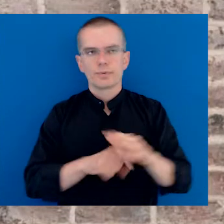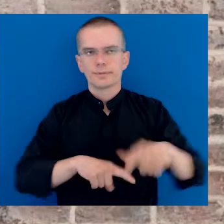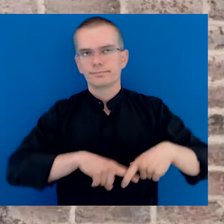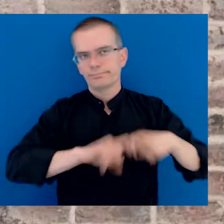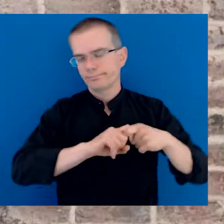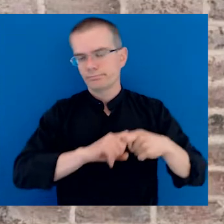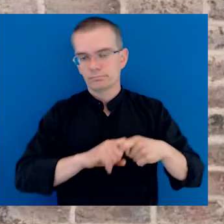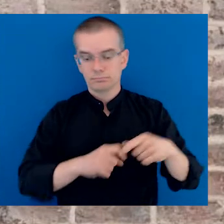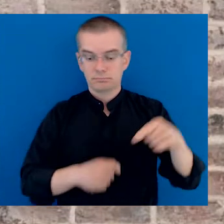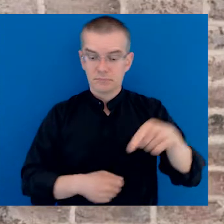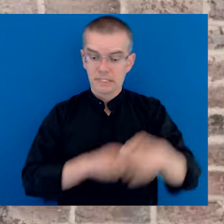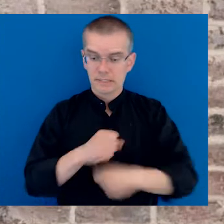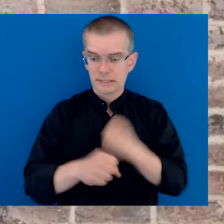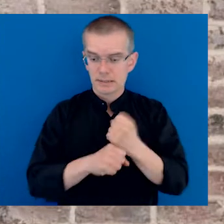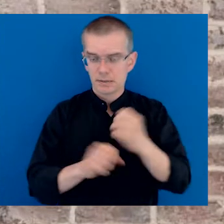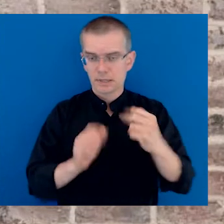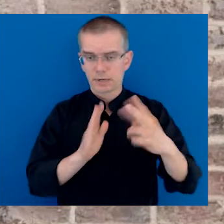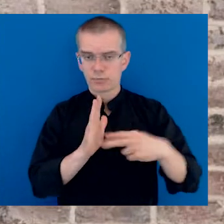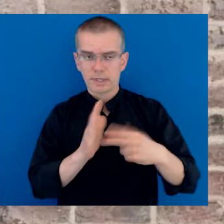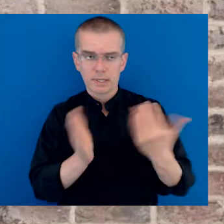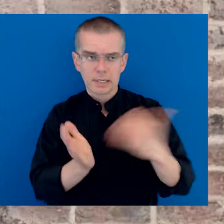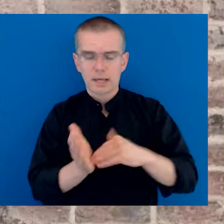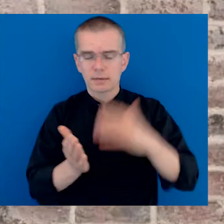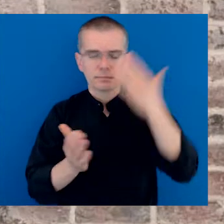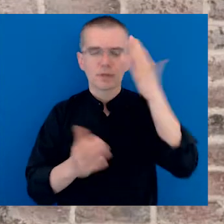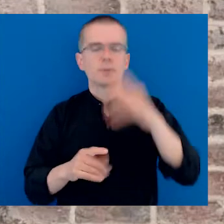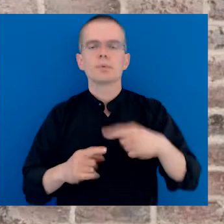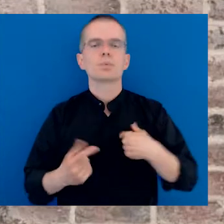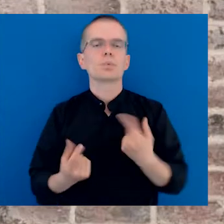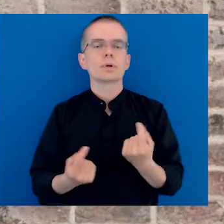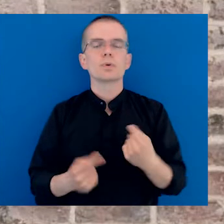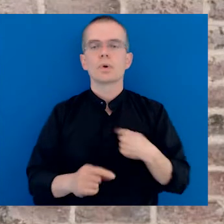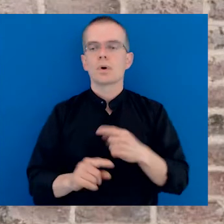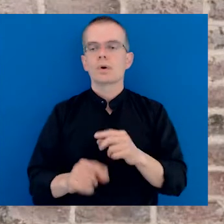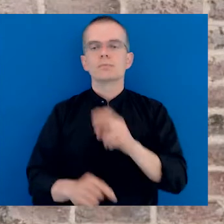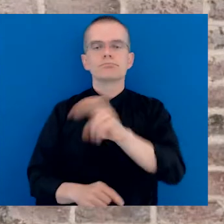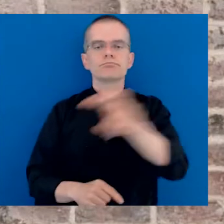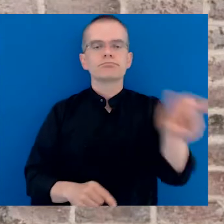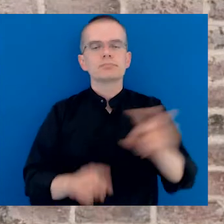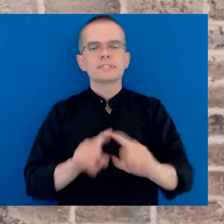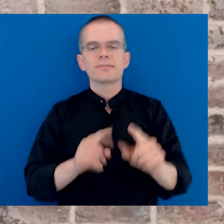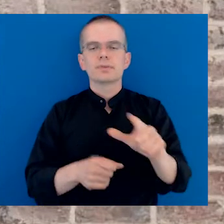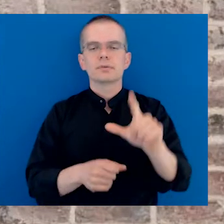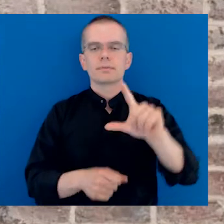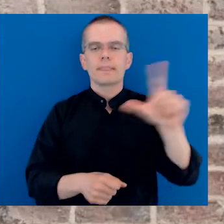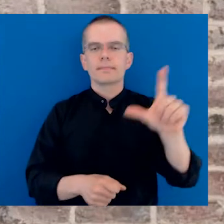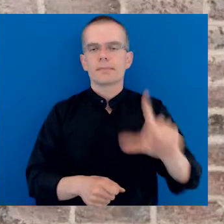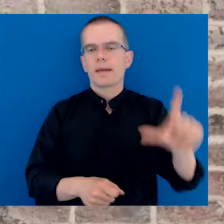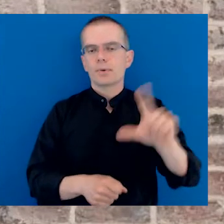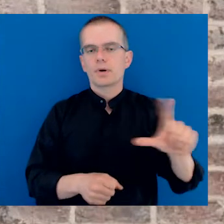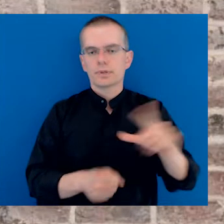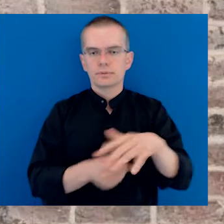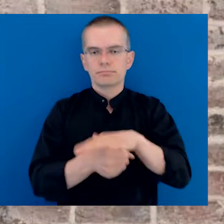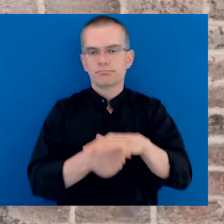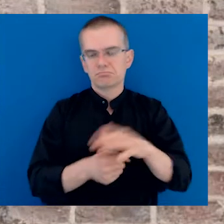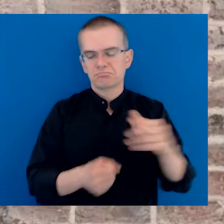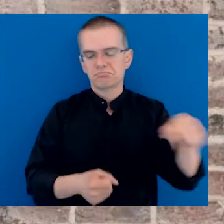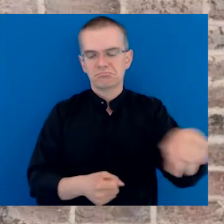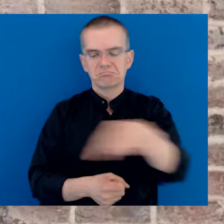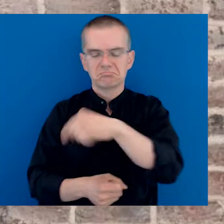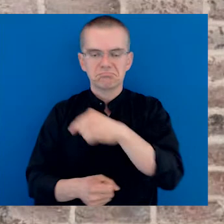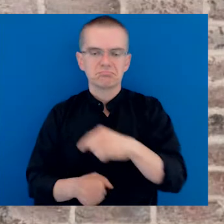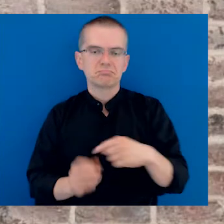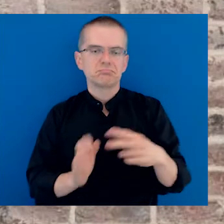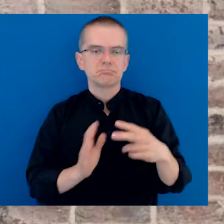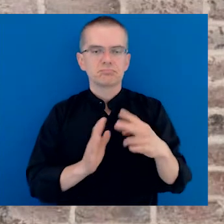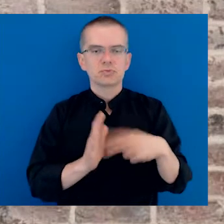and we're not sure whether we'll be able to do it this year or not. But I go to area libraries and read a few kids' books, usually